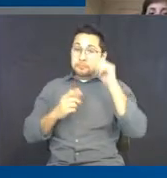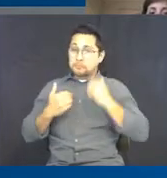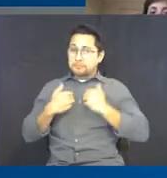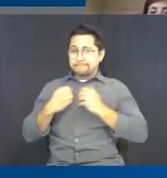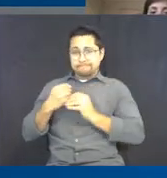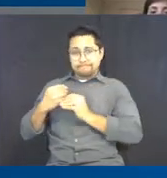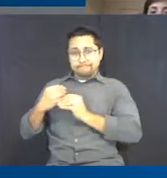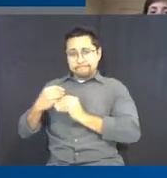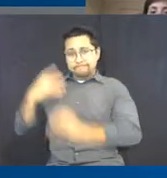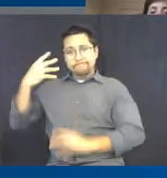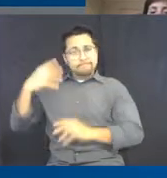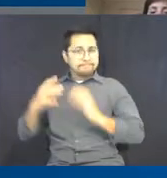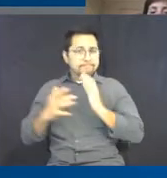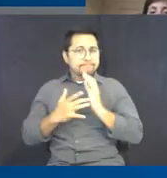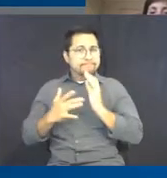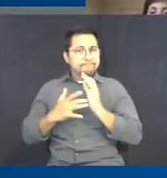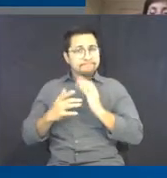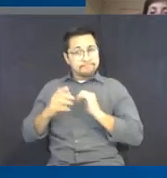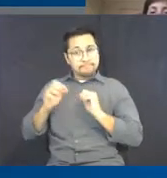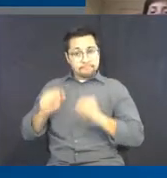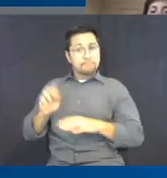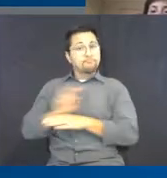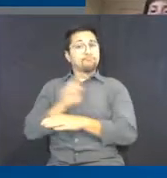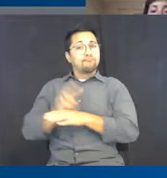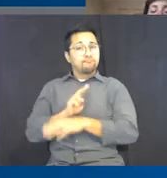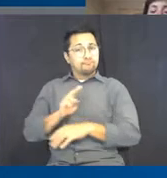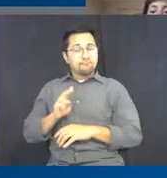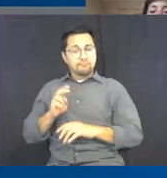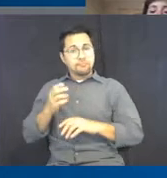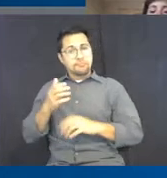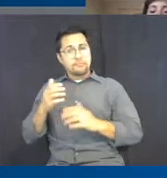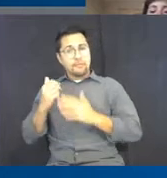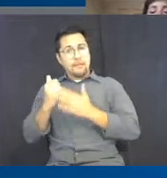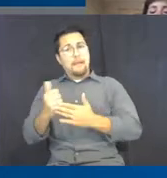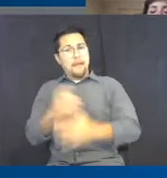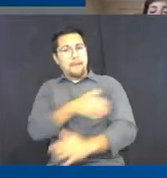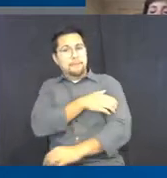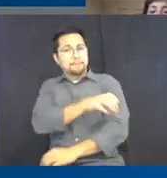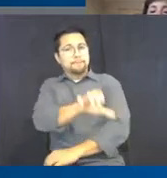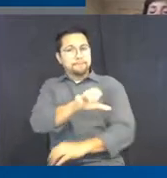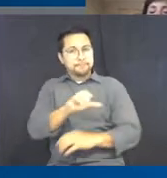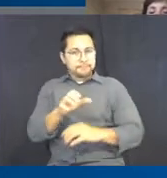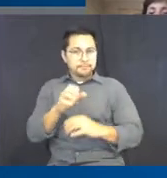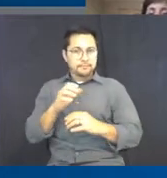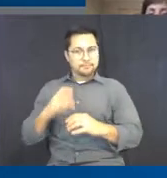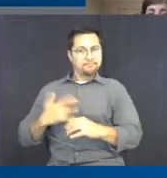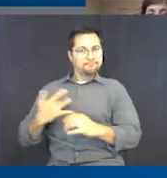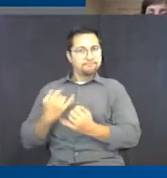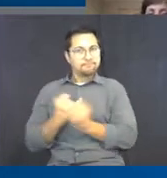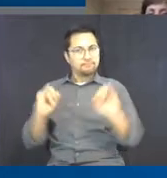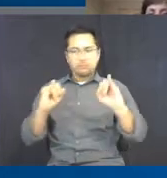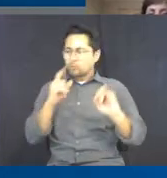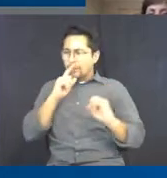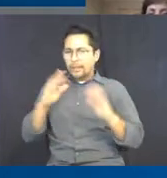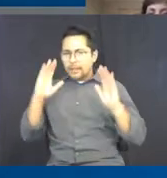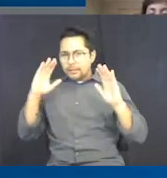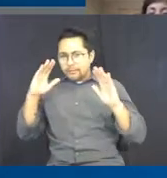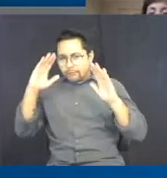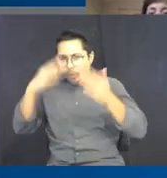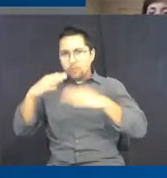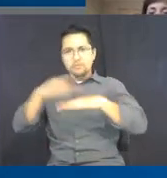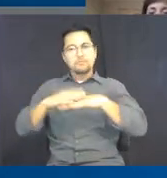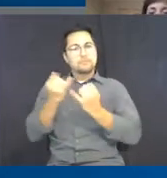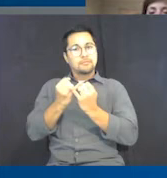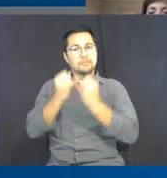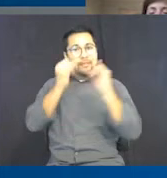symbols. We have the blue and the red symbols. The blue symbols are showing you the sensor-based system, the Firefly.